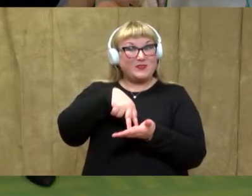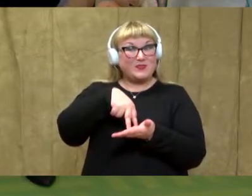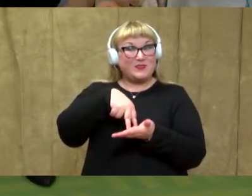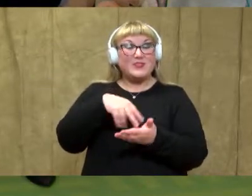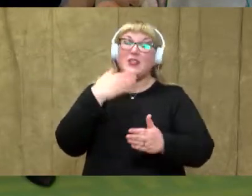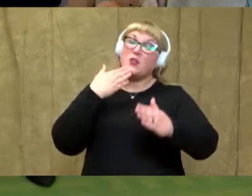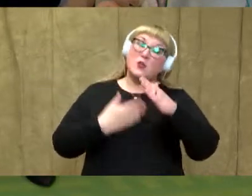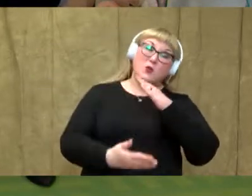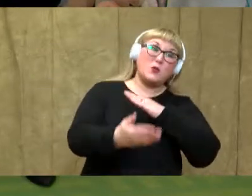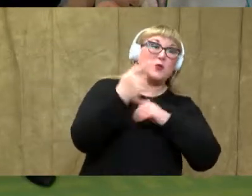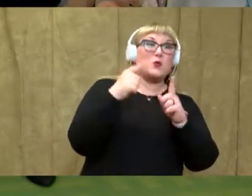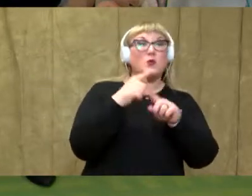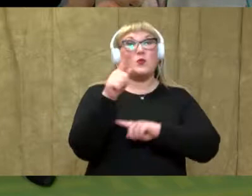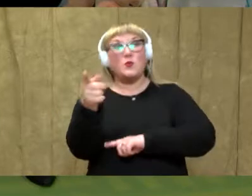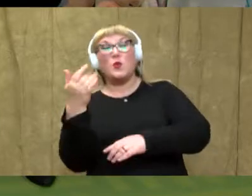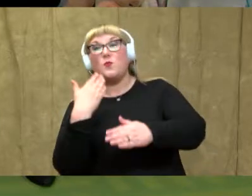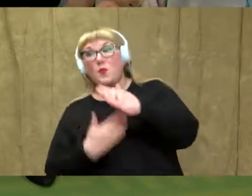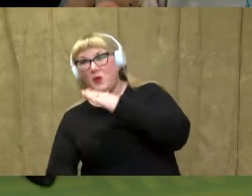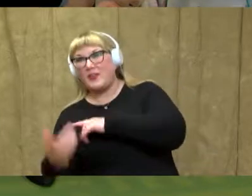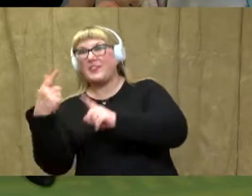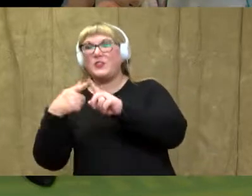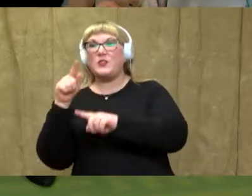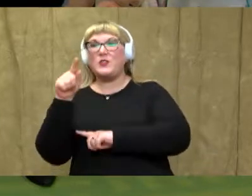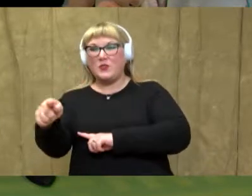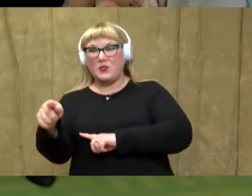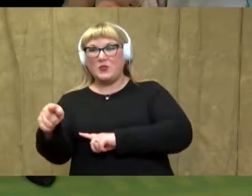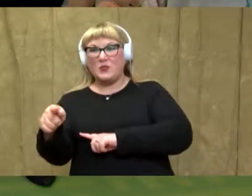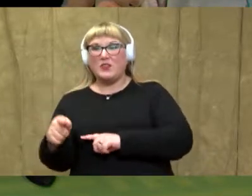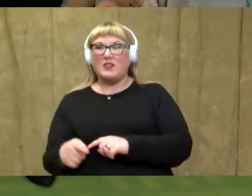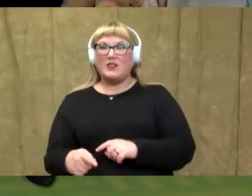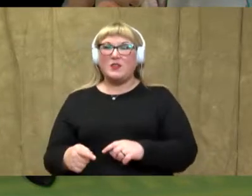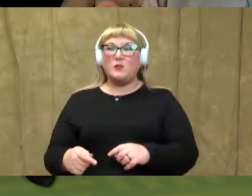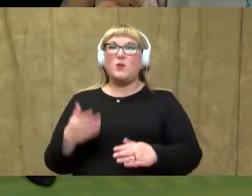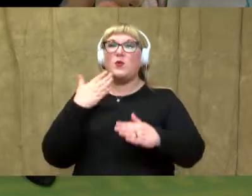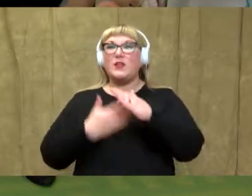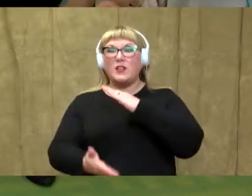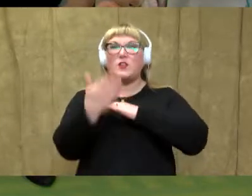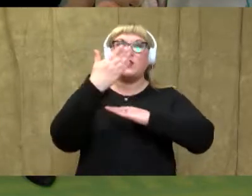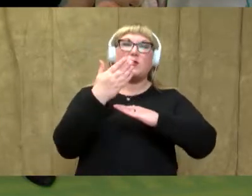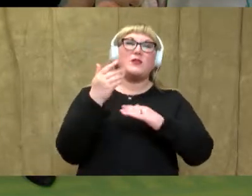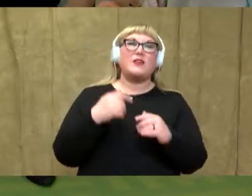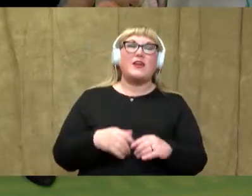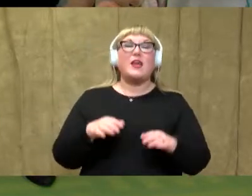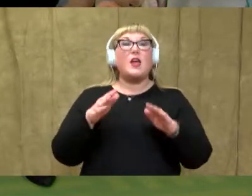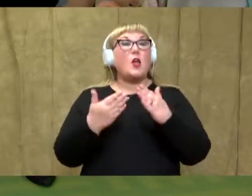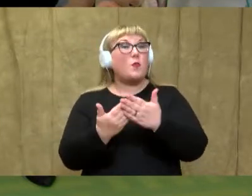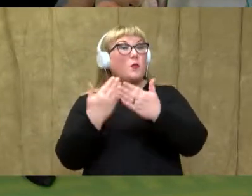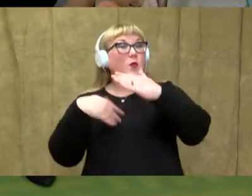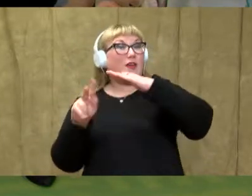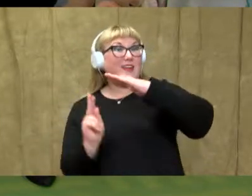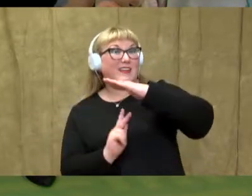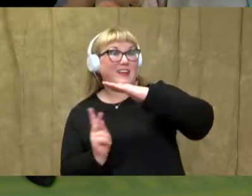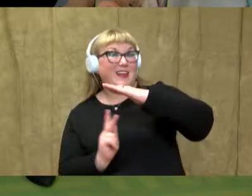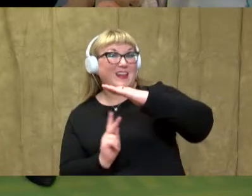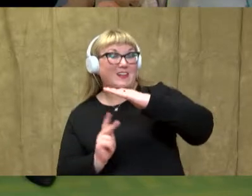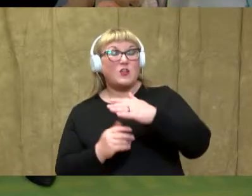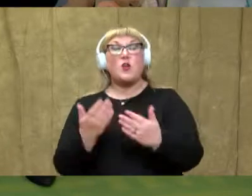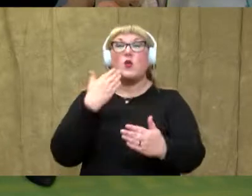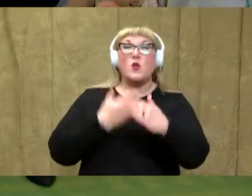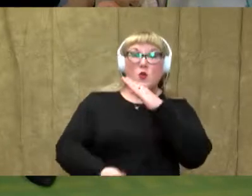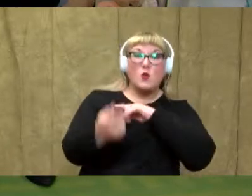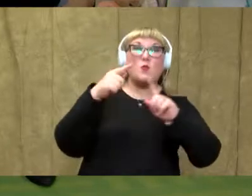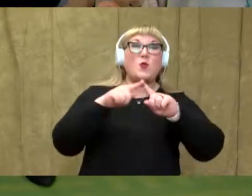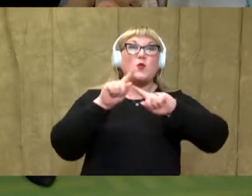Good morning to you. Good morning to you. Good morning, pre-K. Good morning